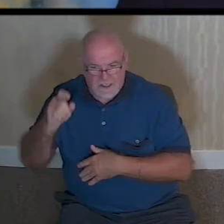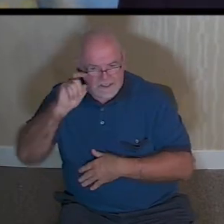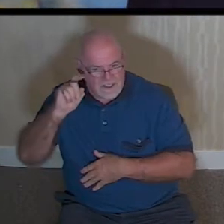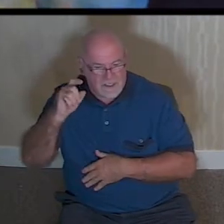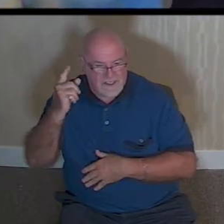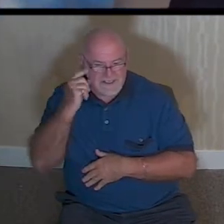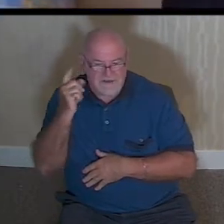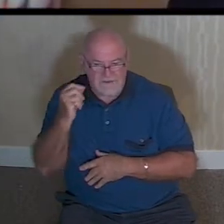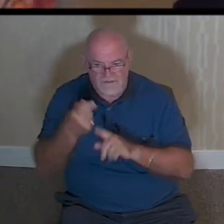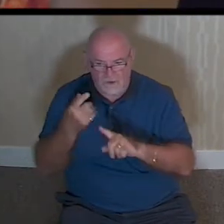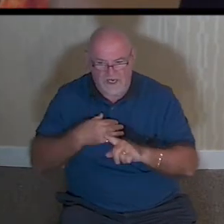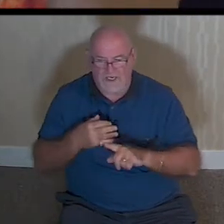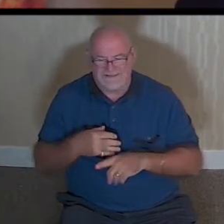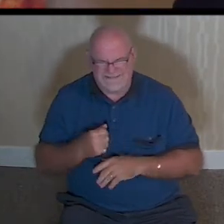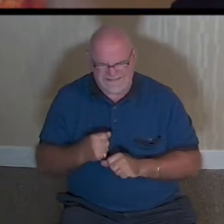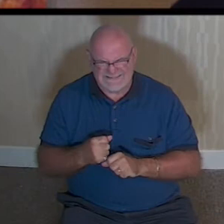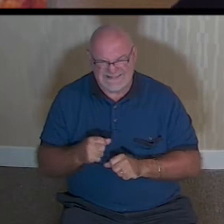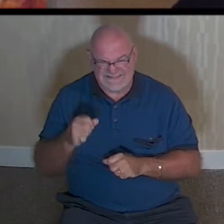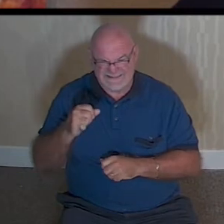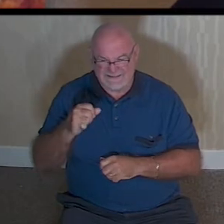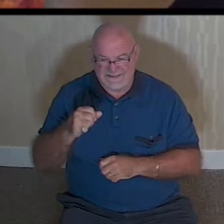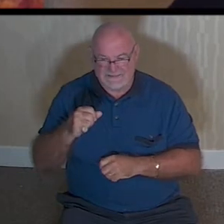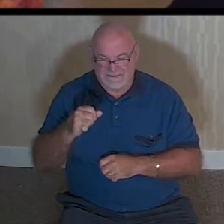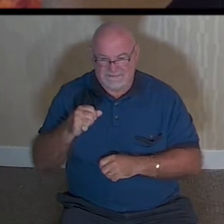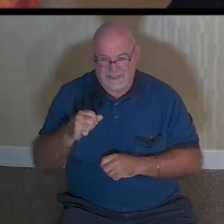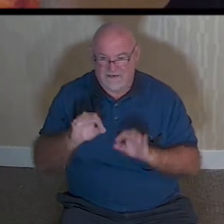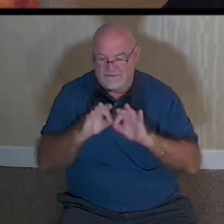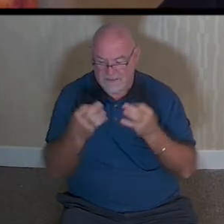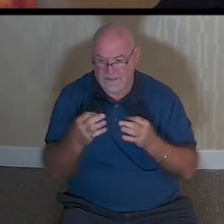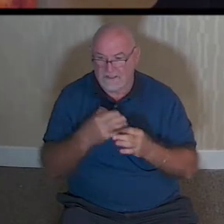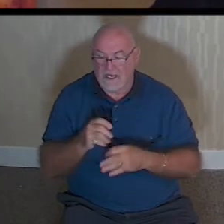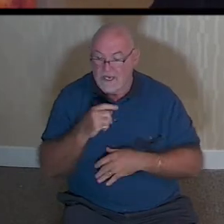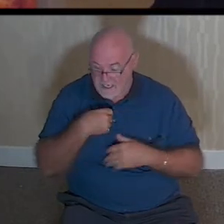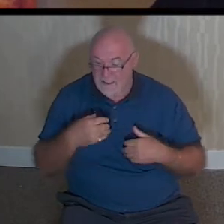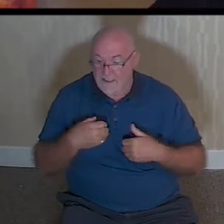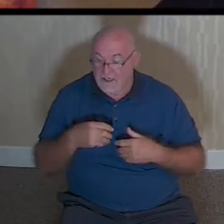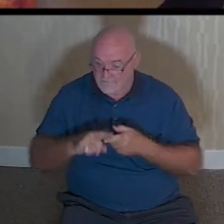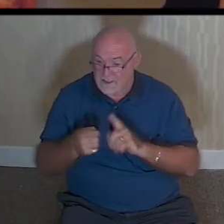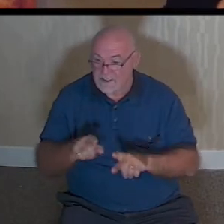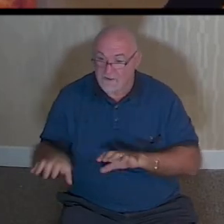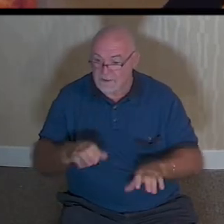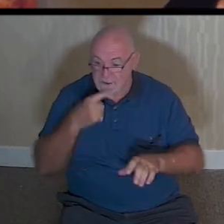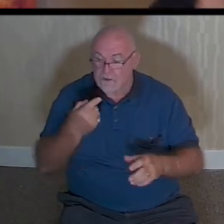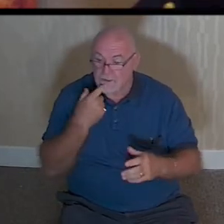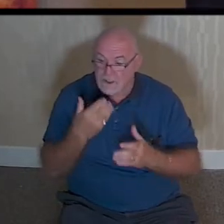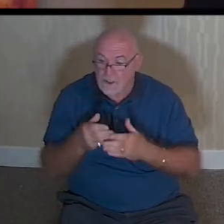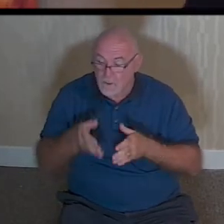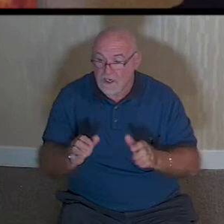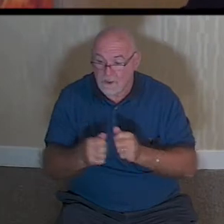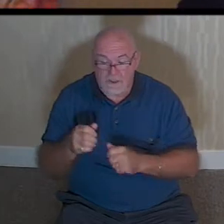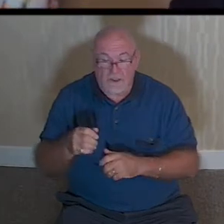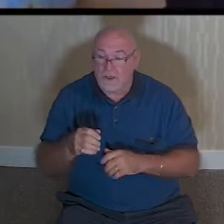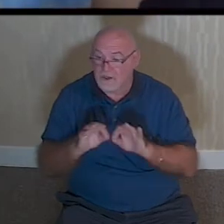D.C., I had stopped in Atlanta, and I had a friend who was doing quite well with her family, and she bought me, at the